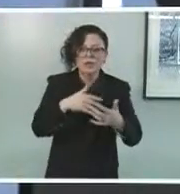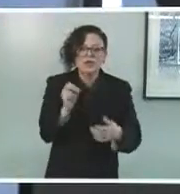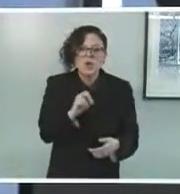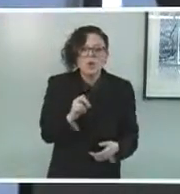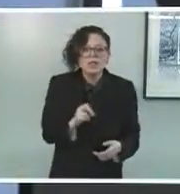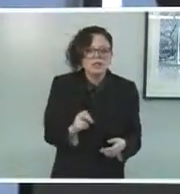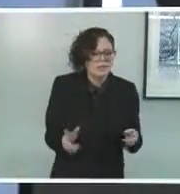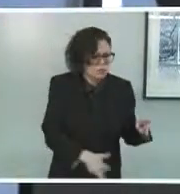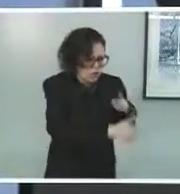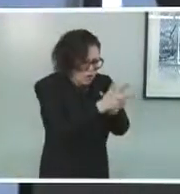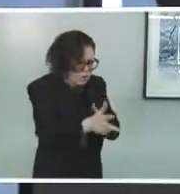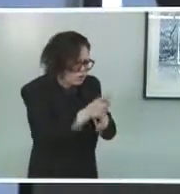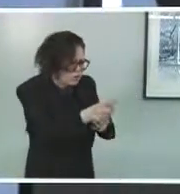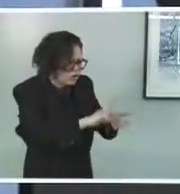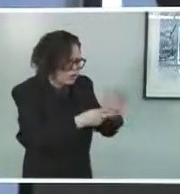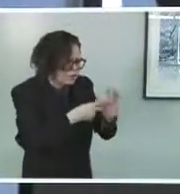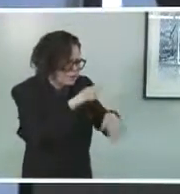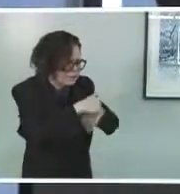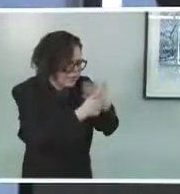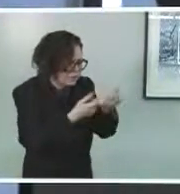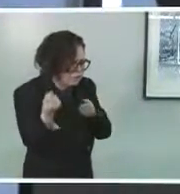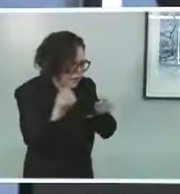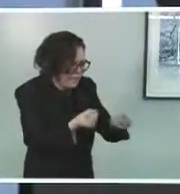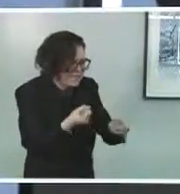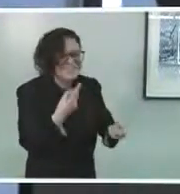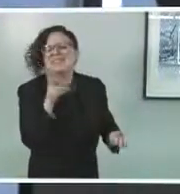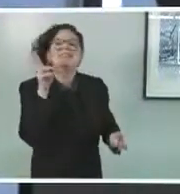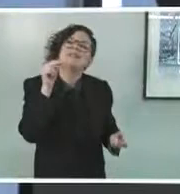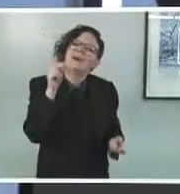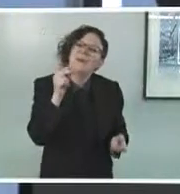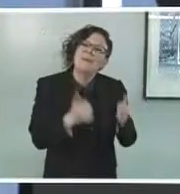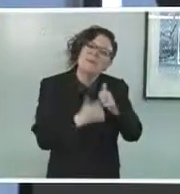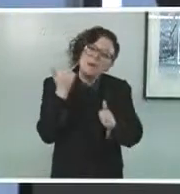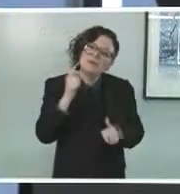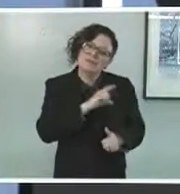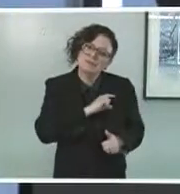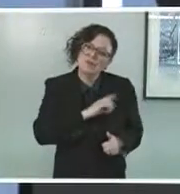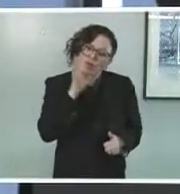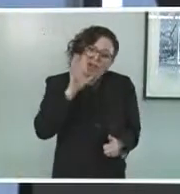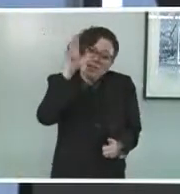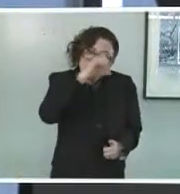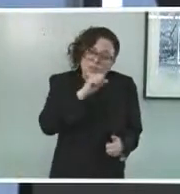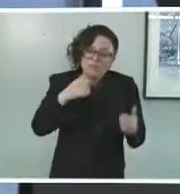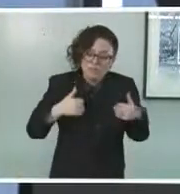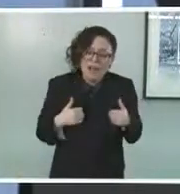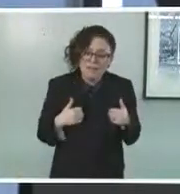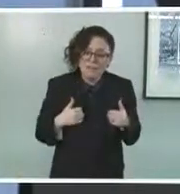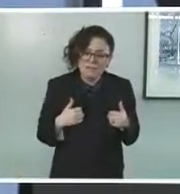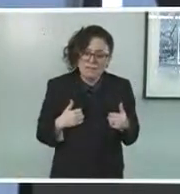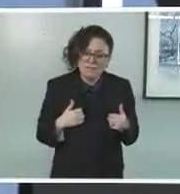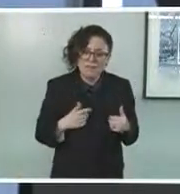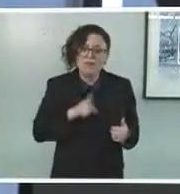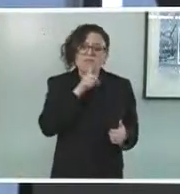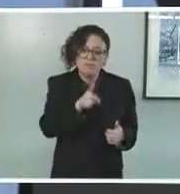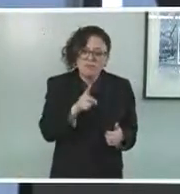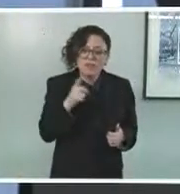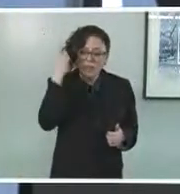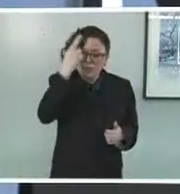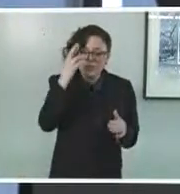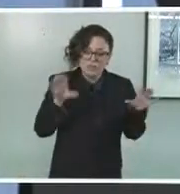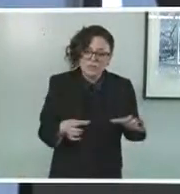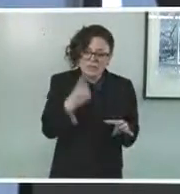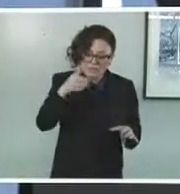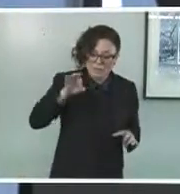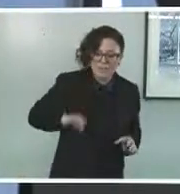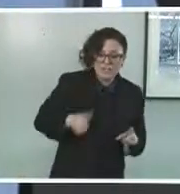legitimate purpose. I think most law enforcement agencies are going to presume that you have a legitimate purpose, that you're doing something that benefits you or your